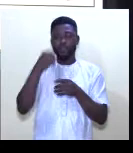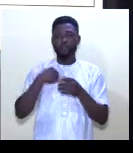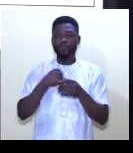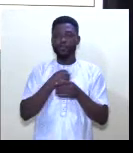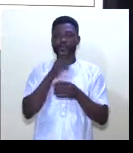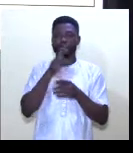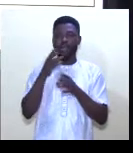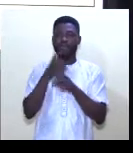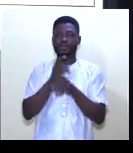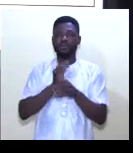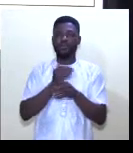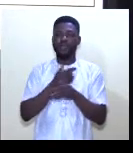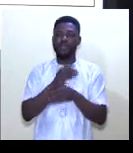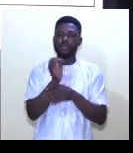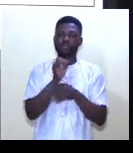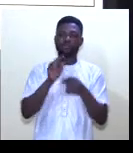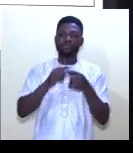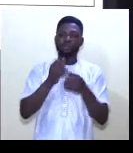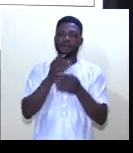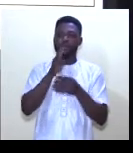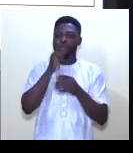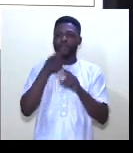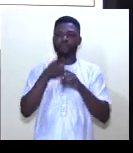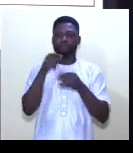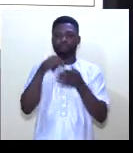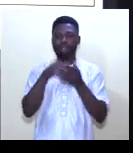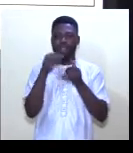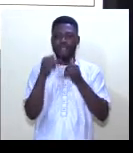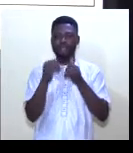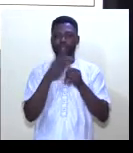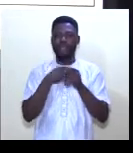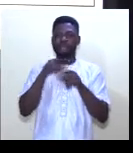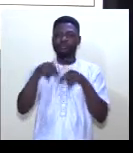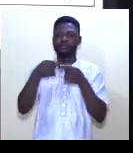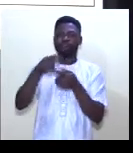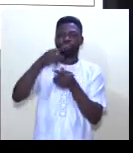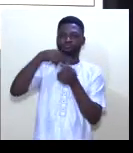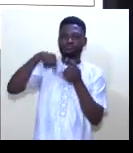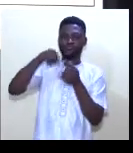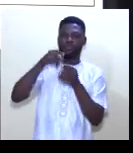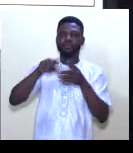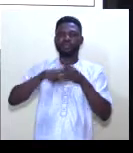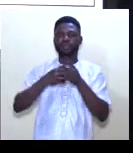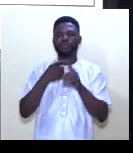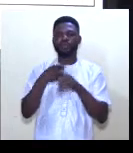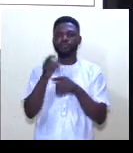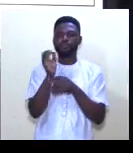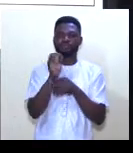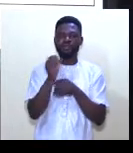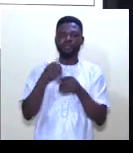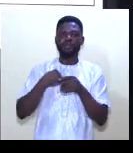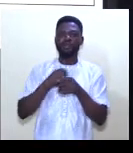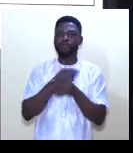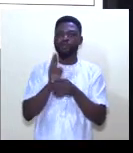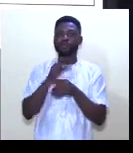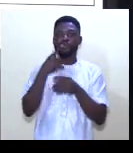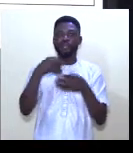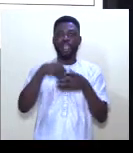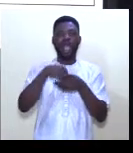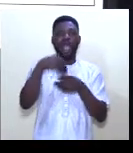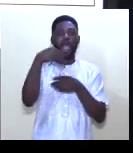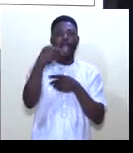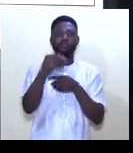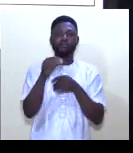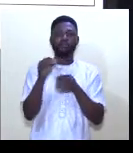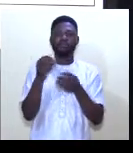that? Because we are taking our 0 to be from this end and we're going clockwise. So starting from 0, we're using the outer